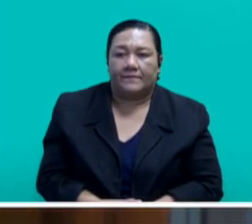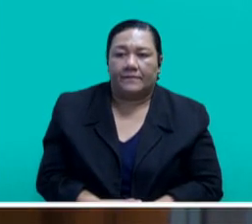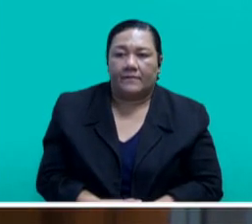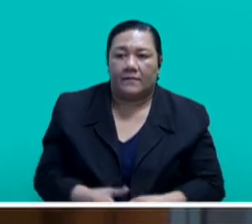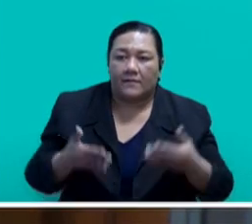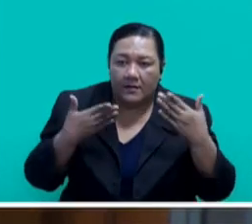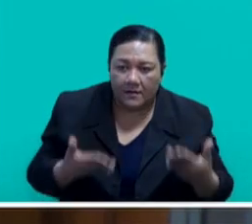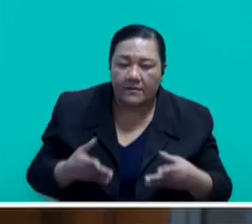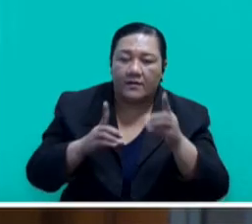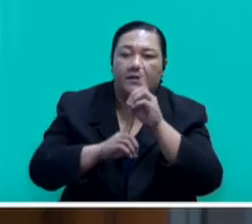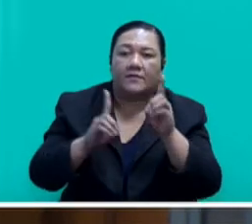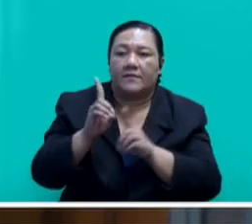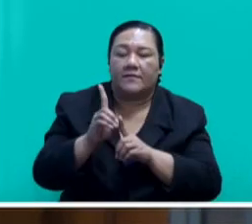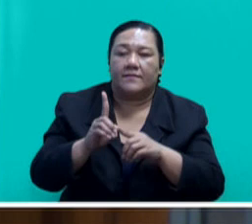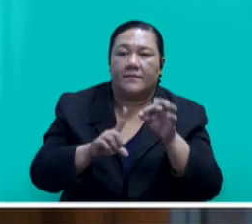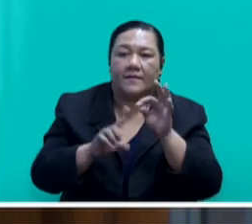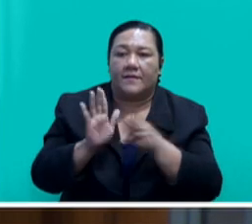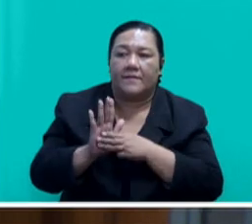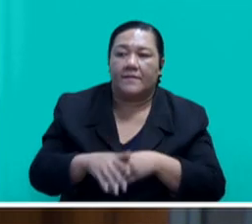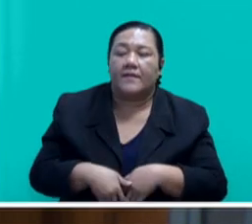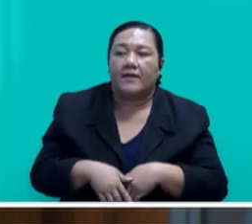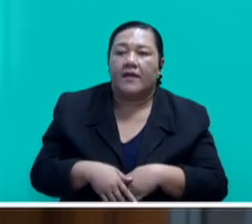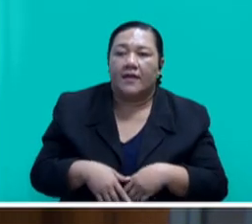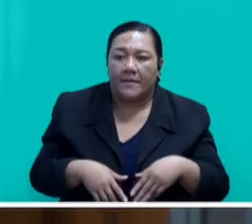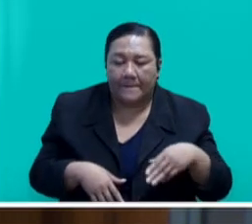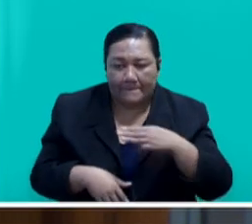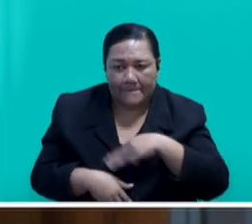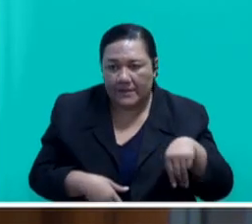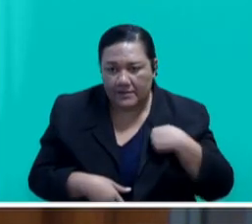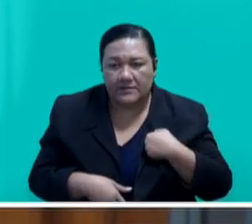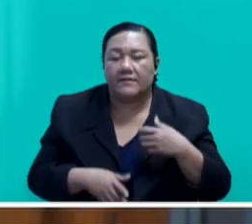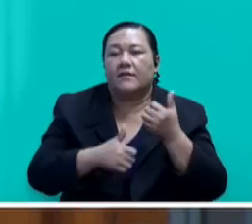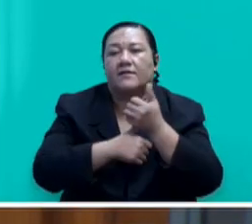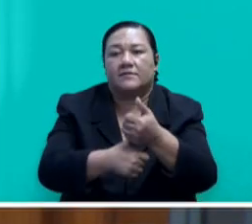Honorable Deputy Prime Ministers, fellow Honorable Ministers and Assistant Ministers,